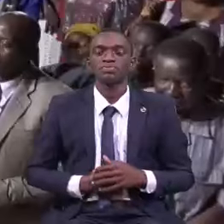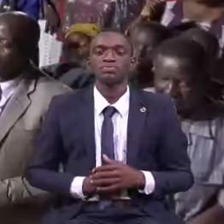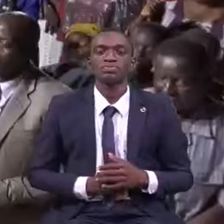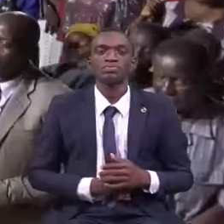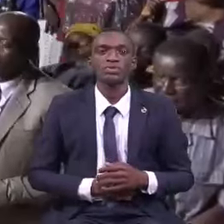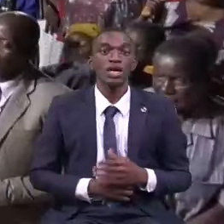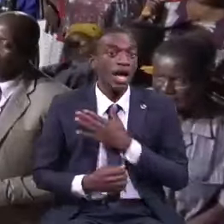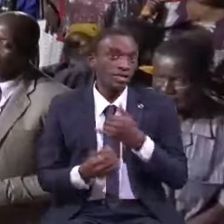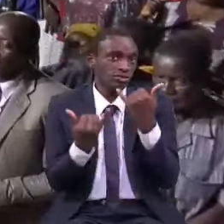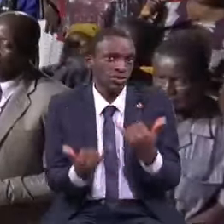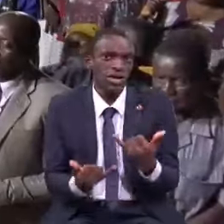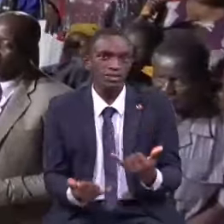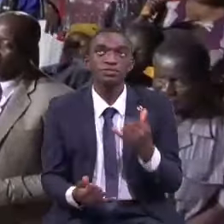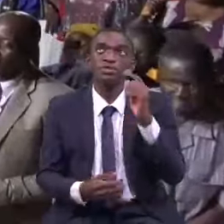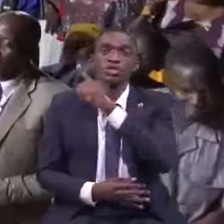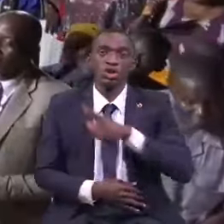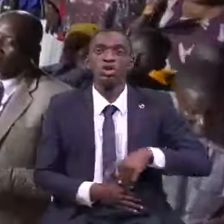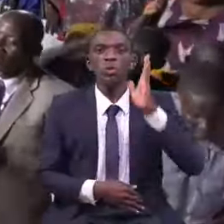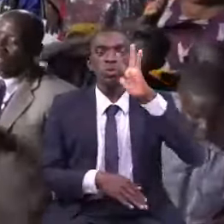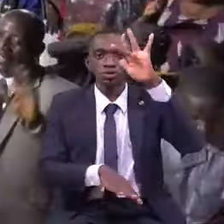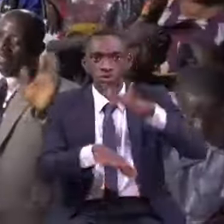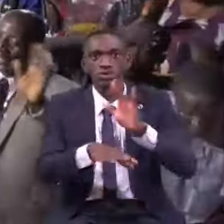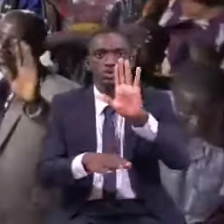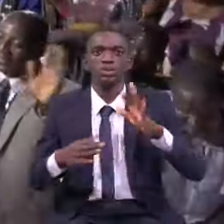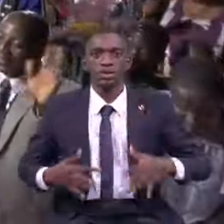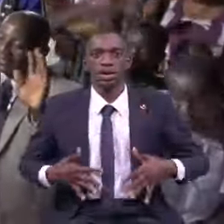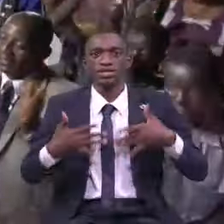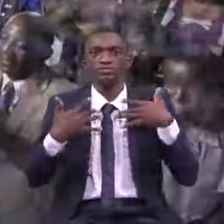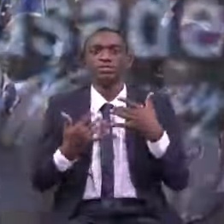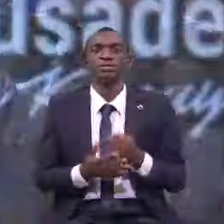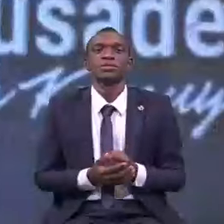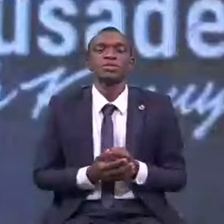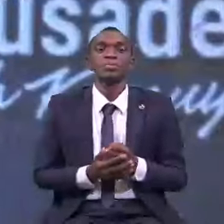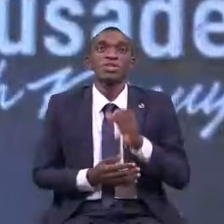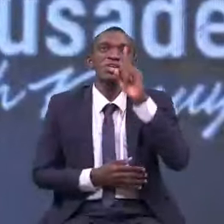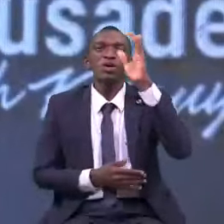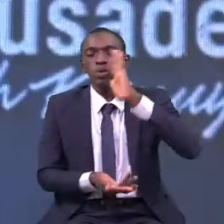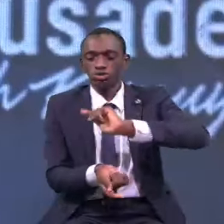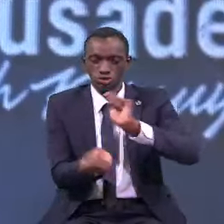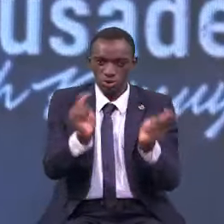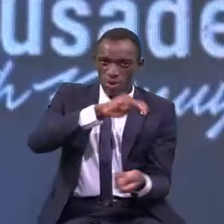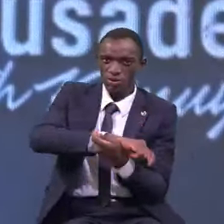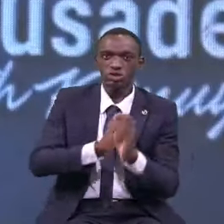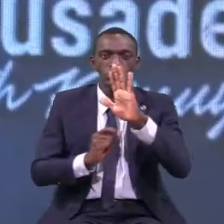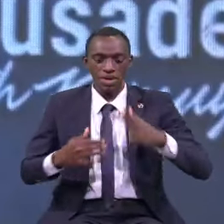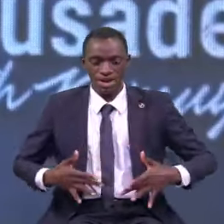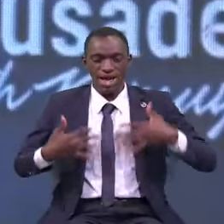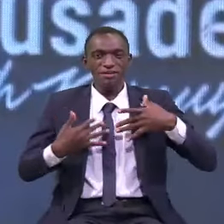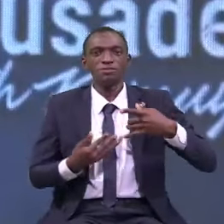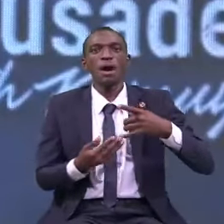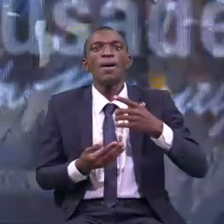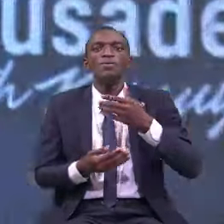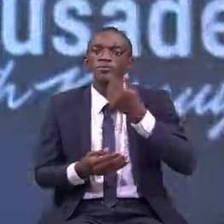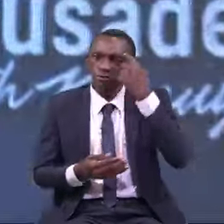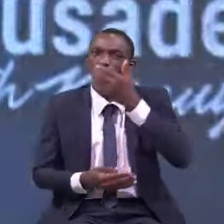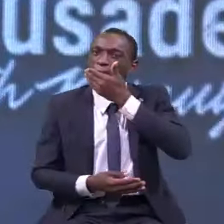And tonight, the Lord will touch your life. He will turn your life around for the better.